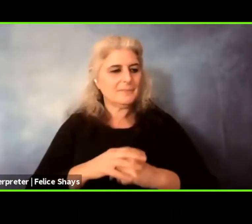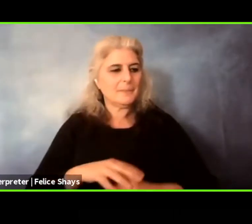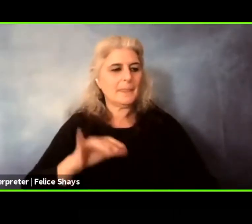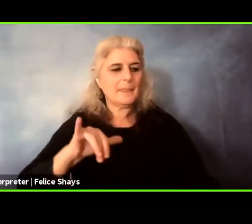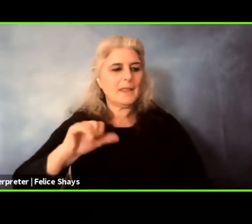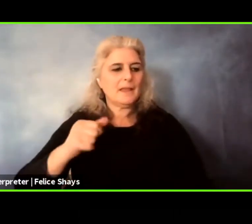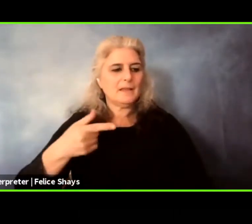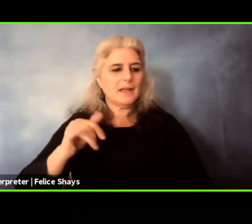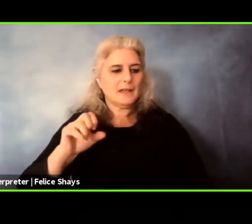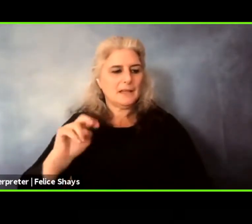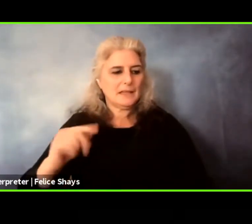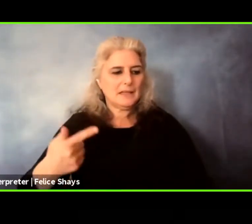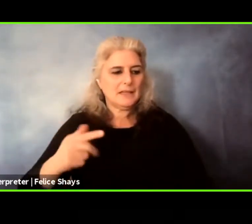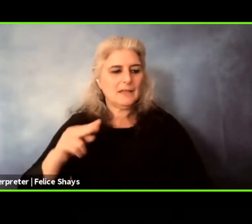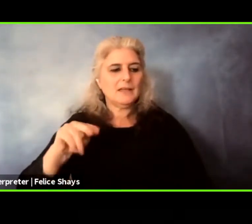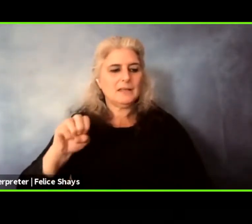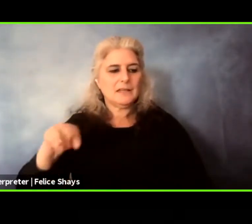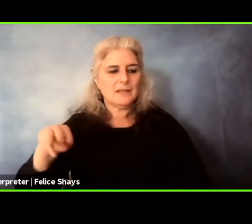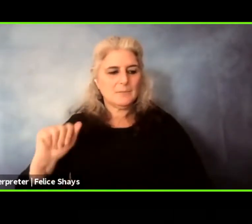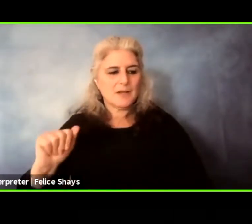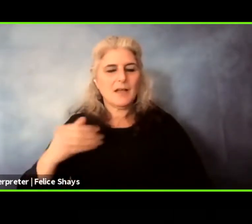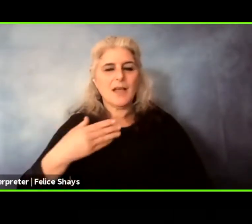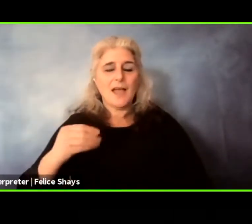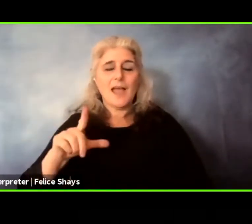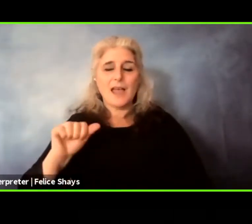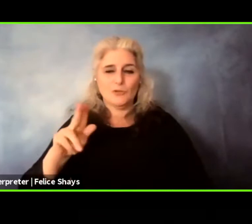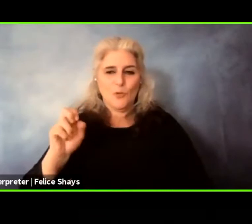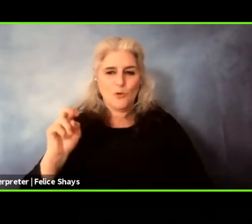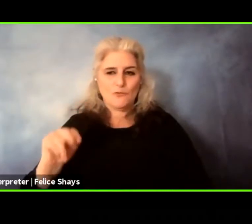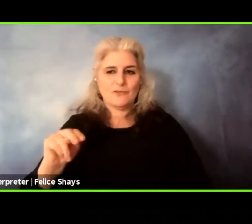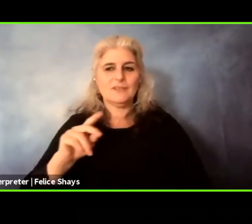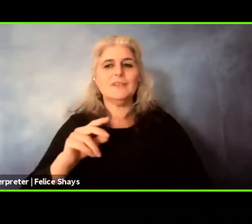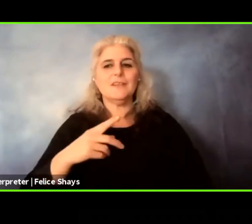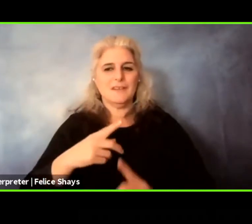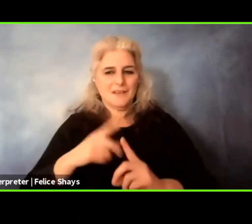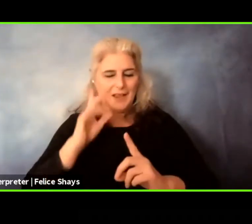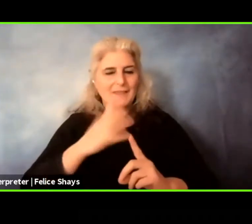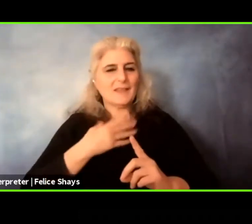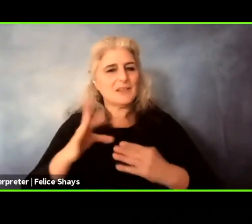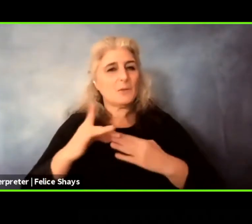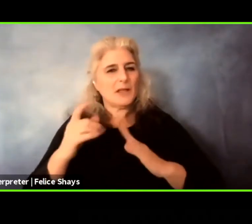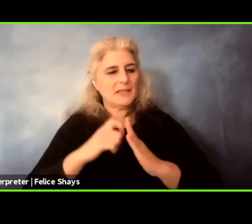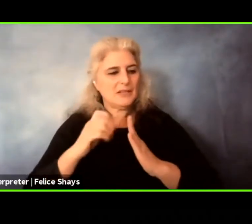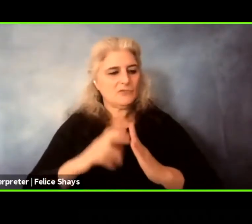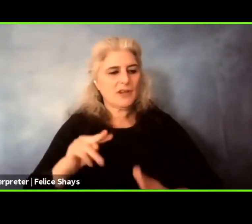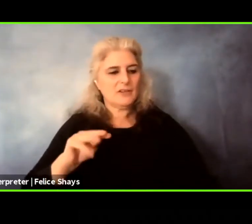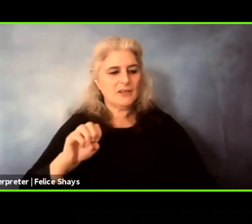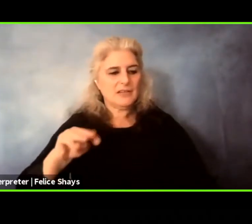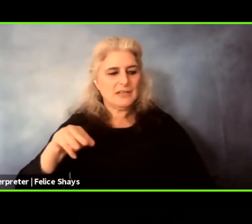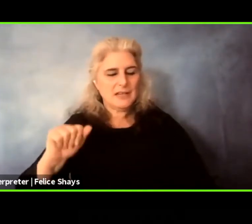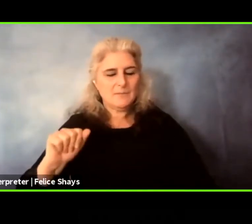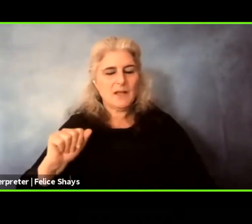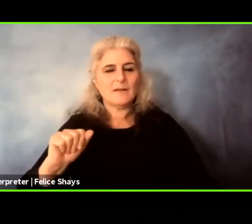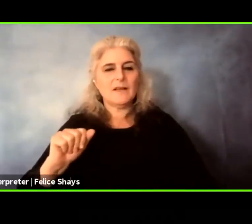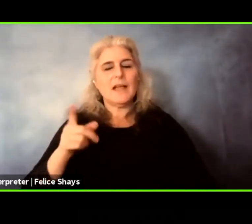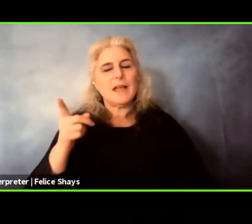Wen, really pulled the rope and made this happen, as well as our lead writer, Nema Gidere,